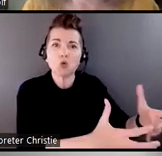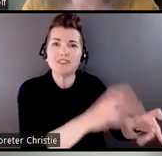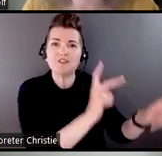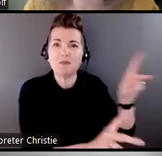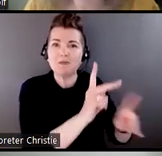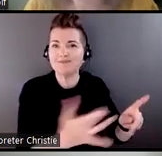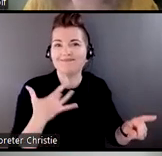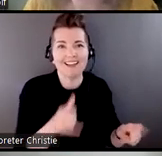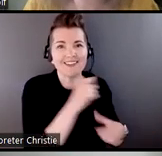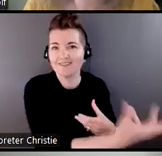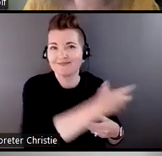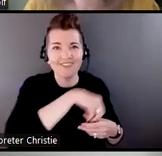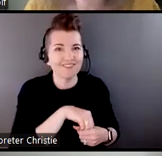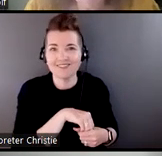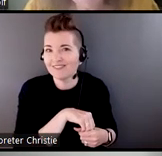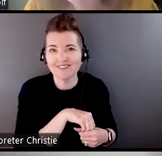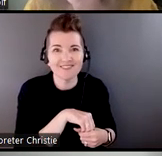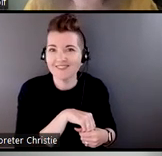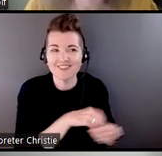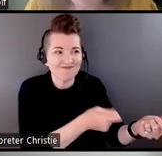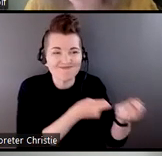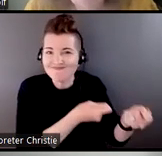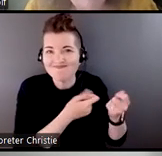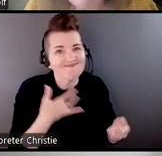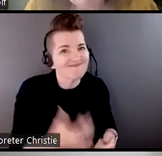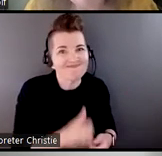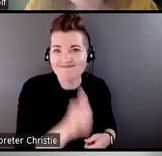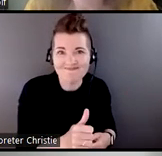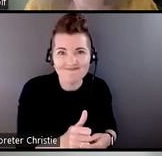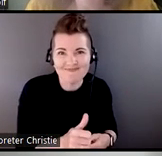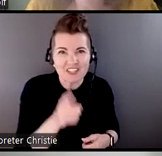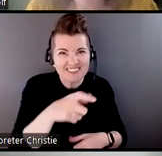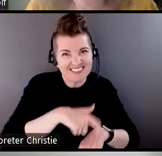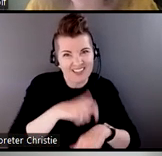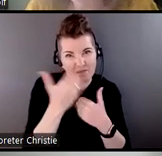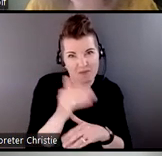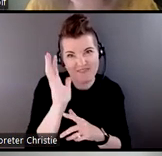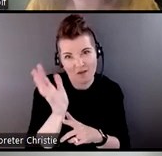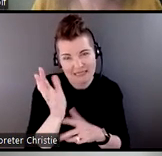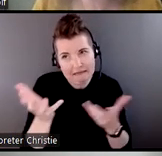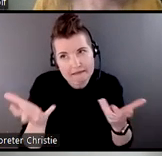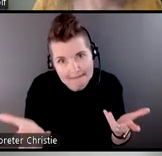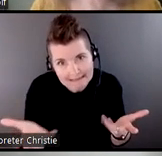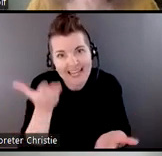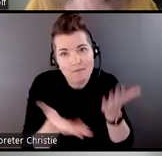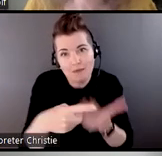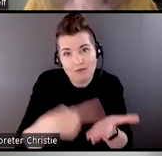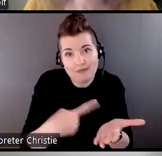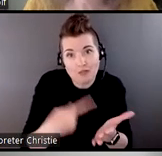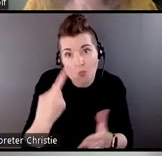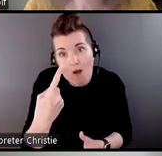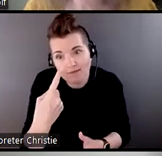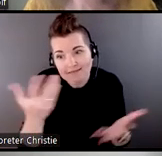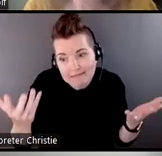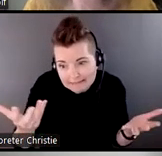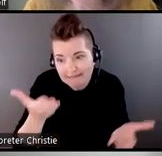be unrealistic. So pick one, and in 5 minutes, you only might get through just one. If you do want to talk about a second, but you